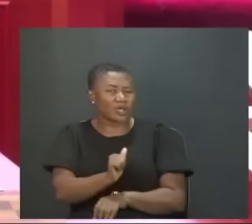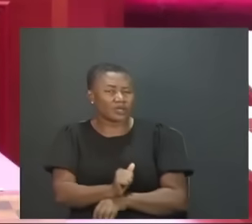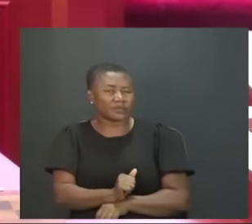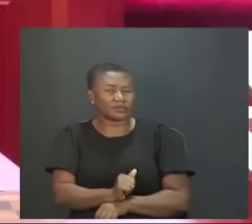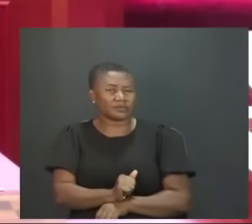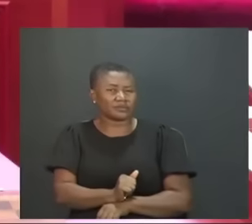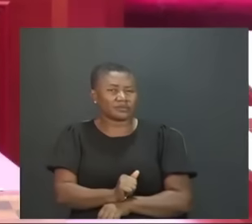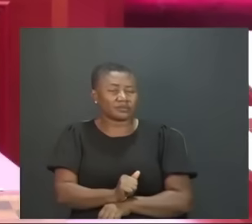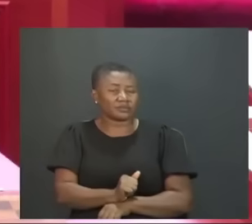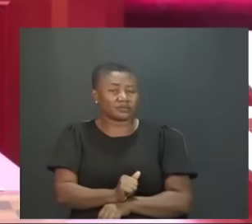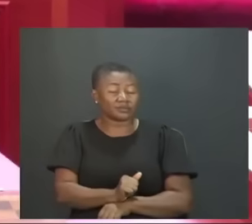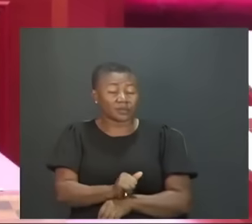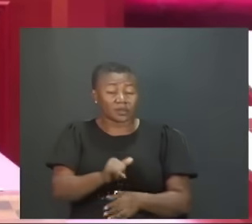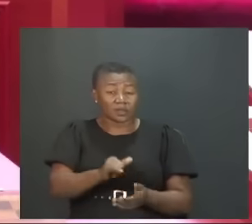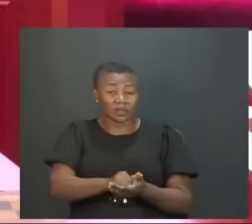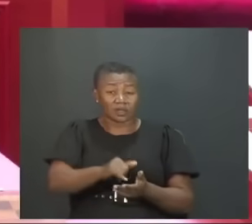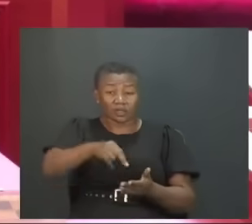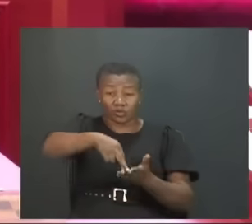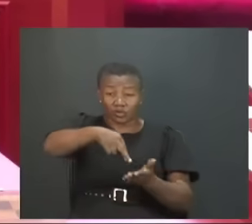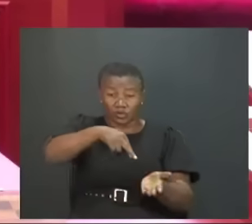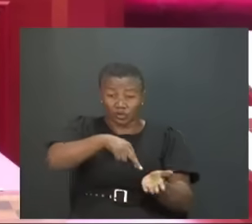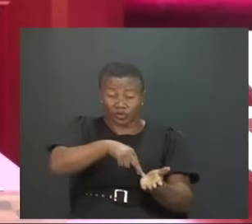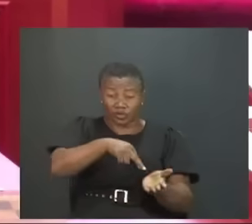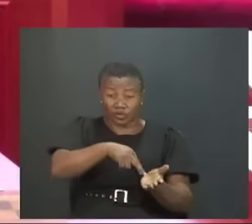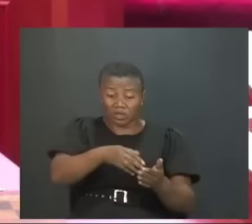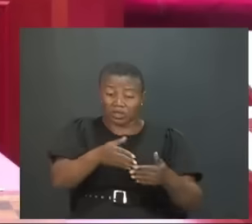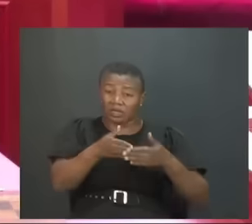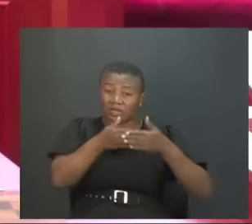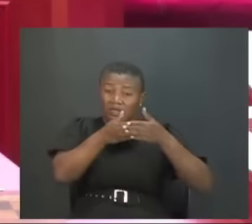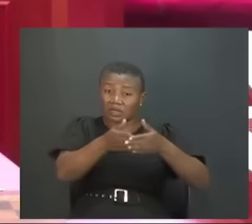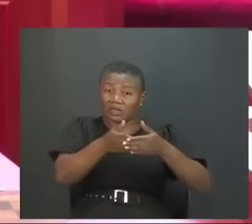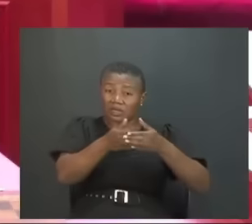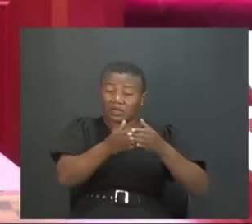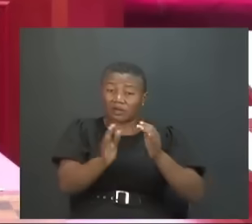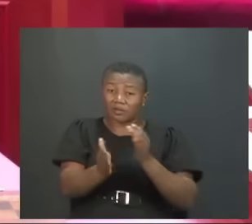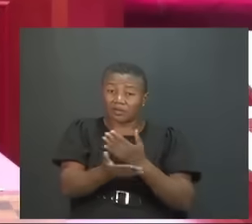In that ruling led by Justice Yoni Kulondi,